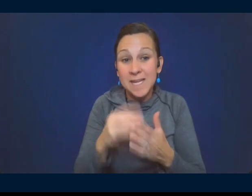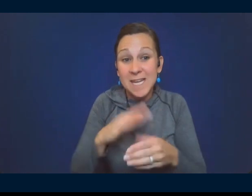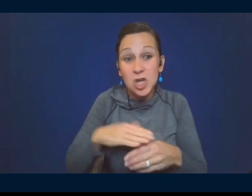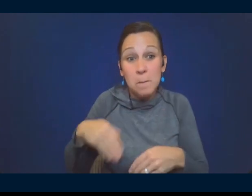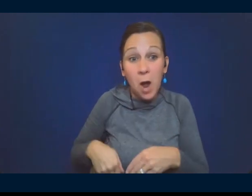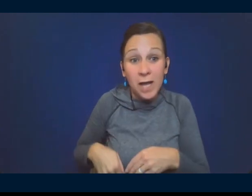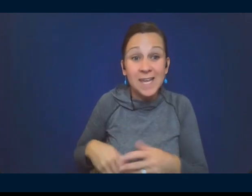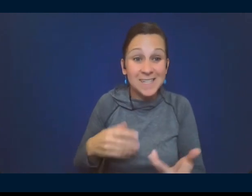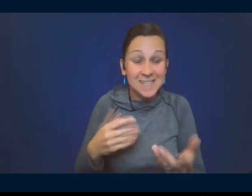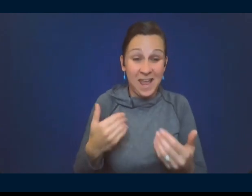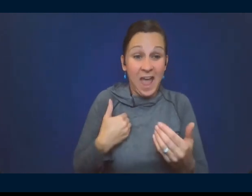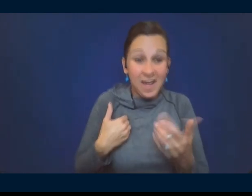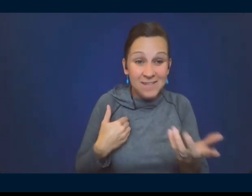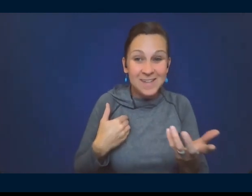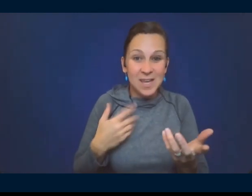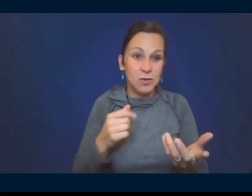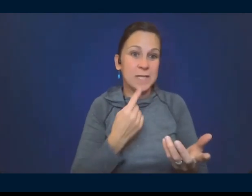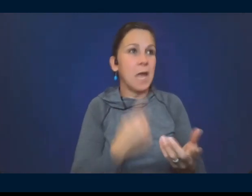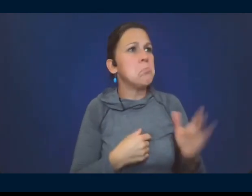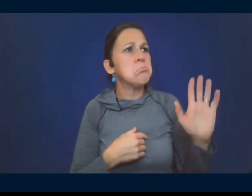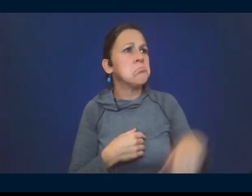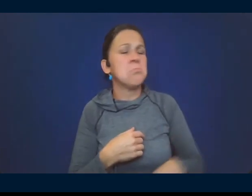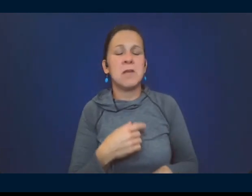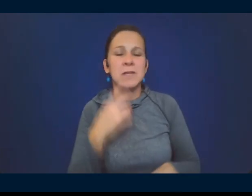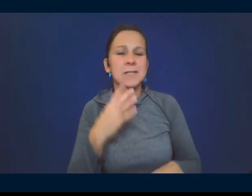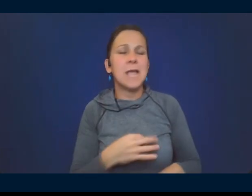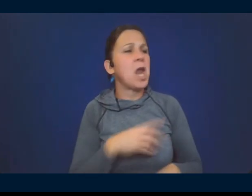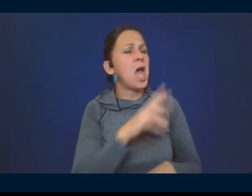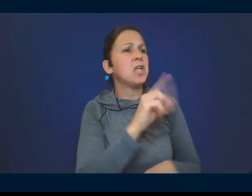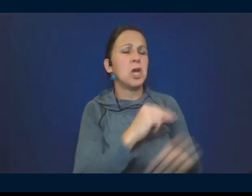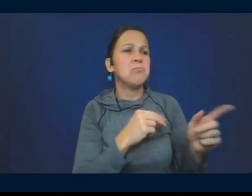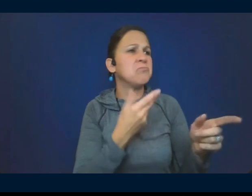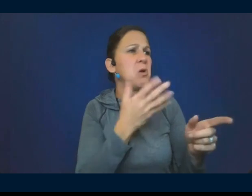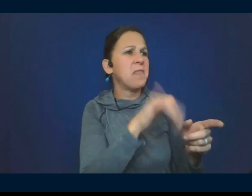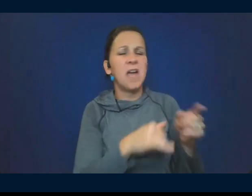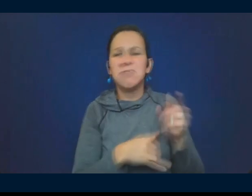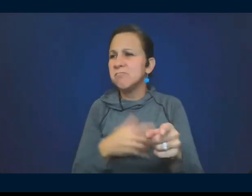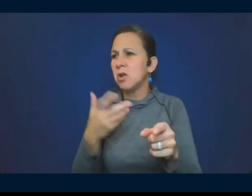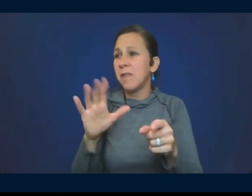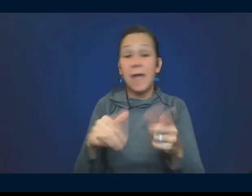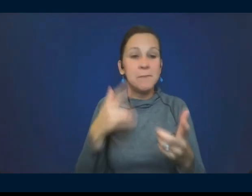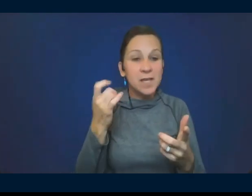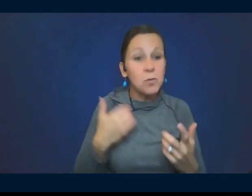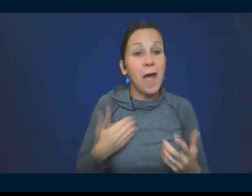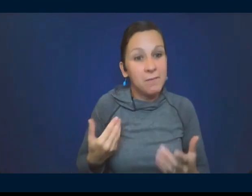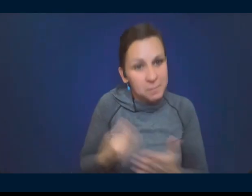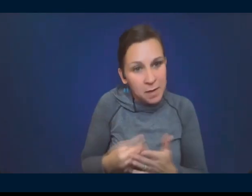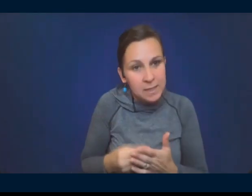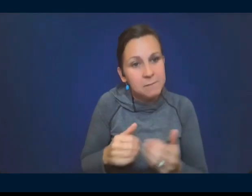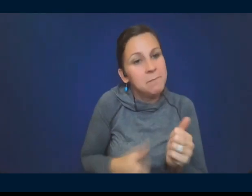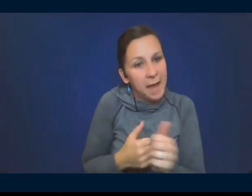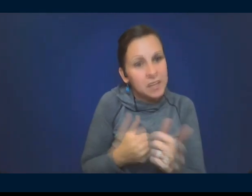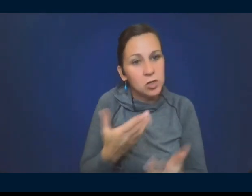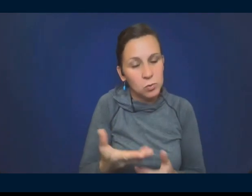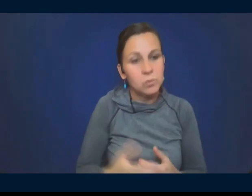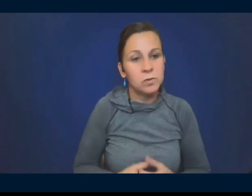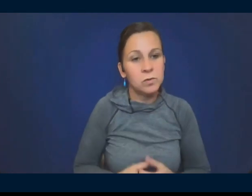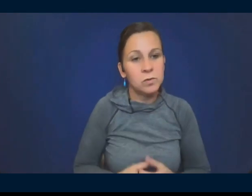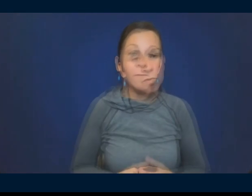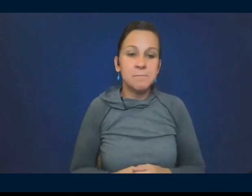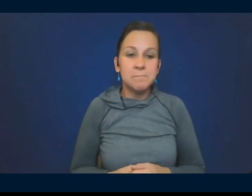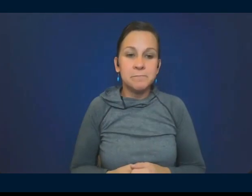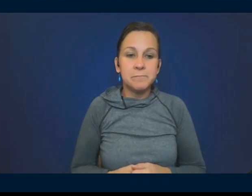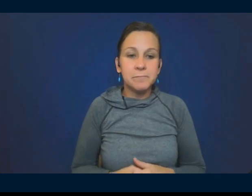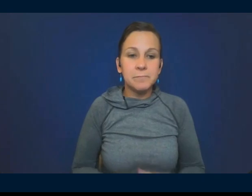can say no to this and move on to another opportunity instead of getting to that point at the very end where you didn't have a choice?